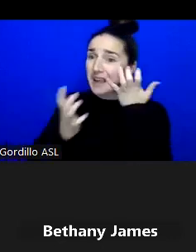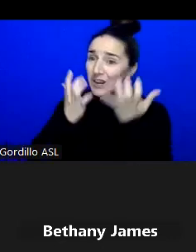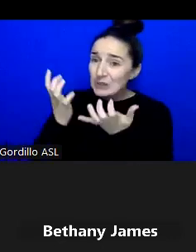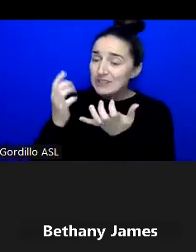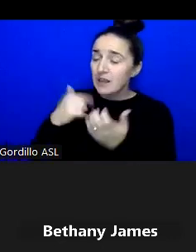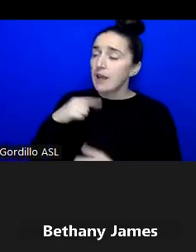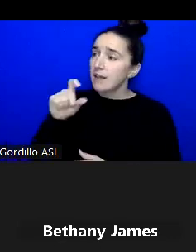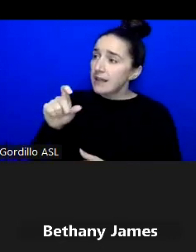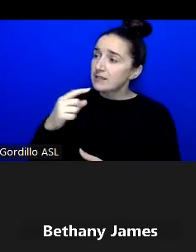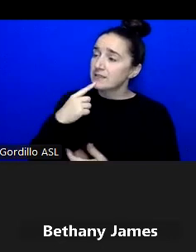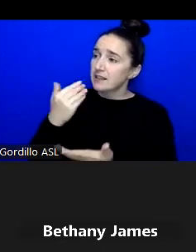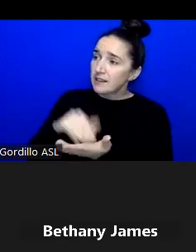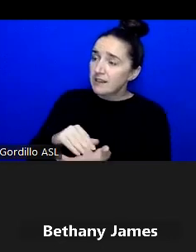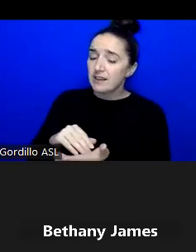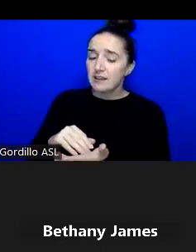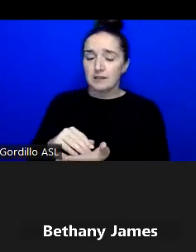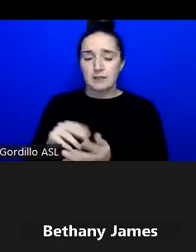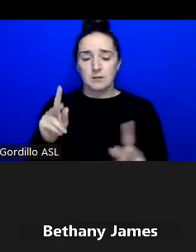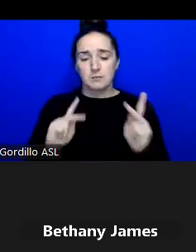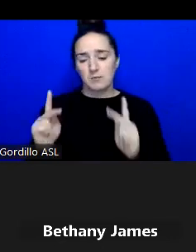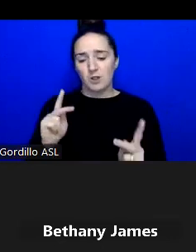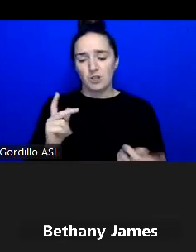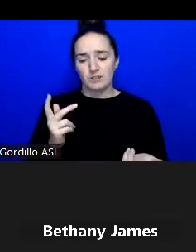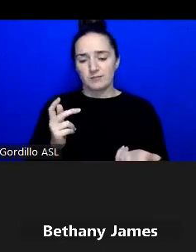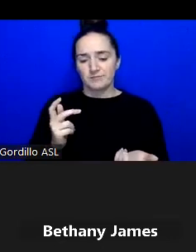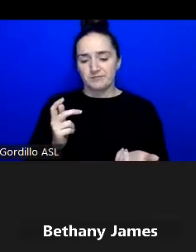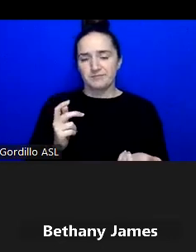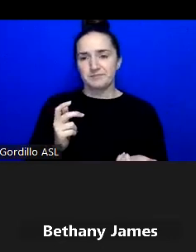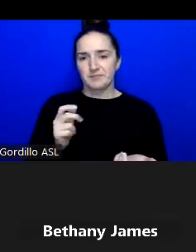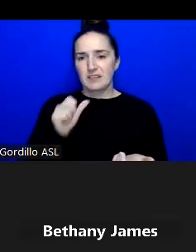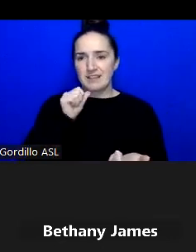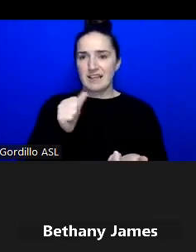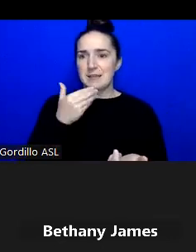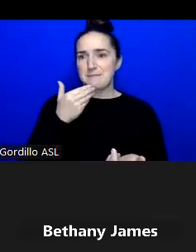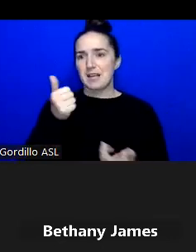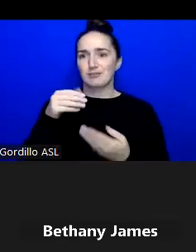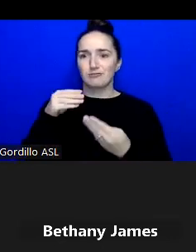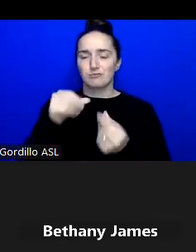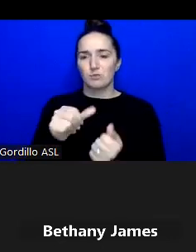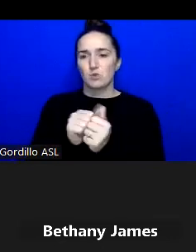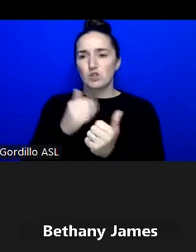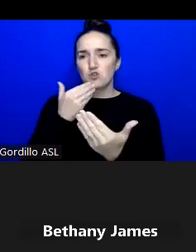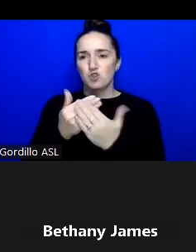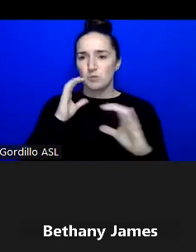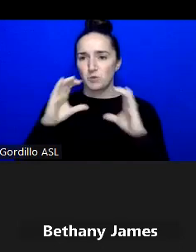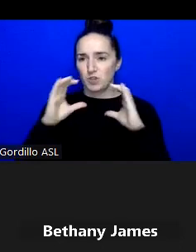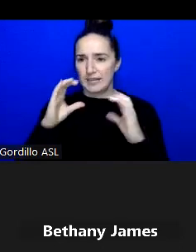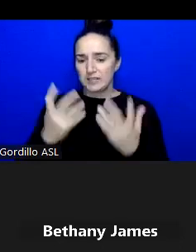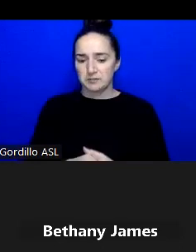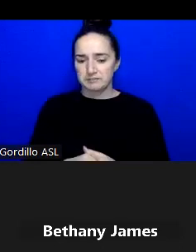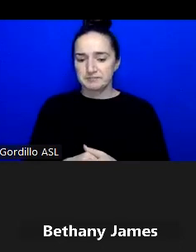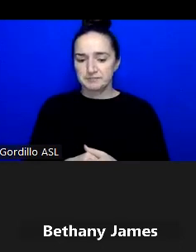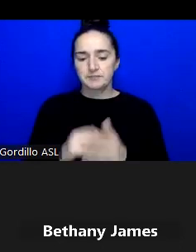repetition. And people are notoriously not the best when it comes to good communication strategies. So there's a lot of things that